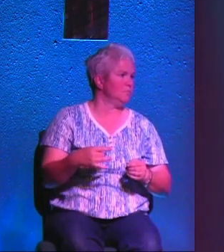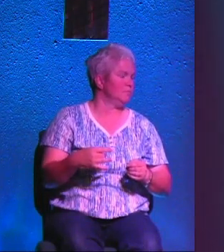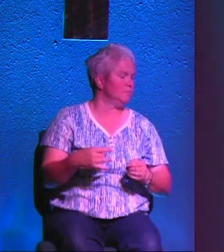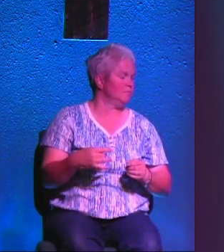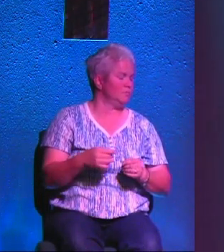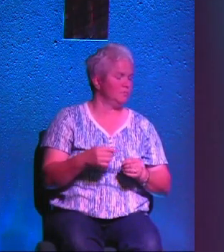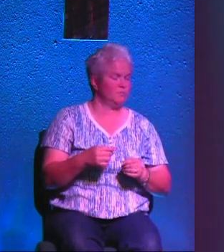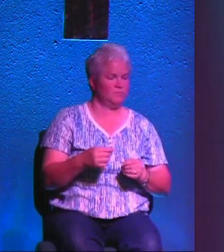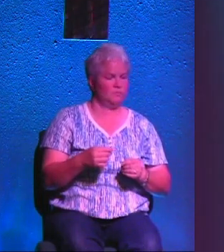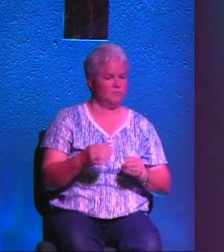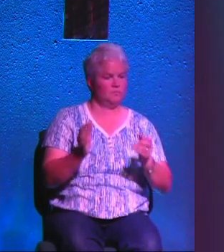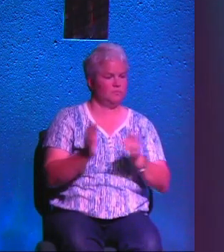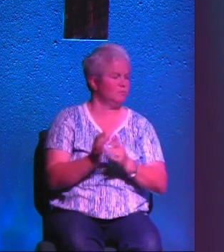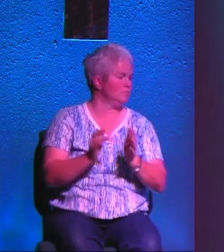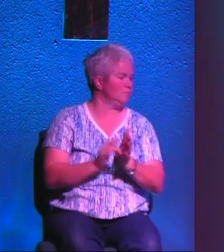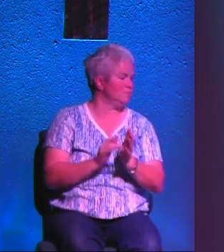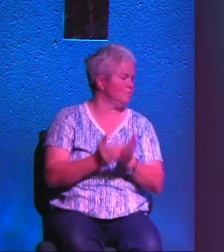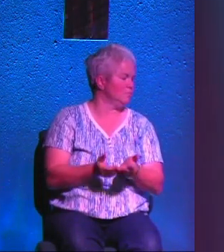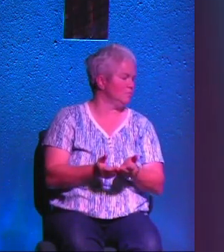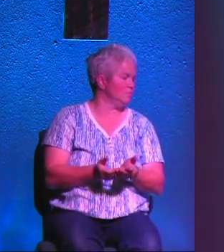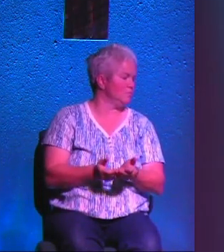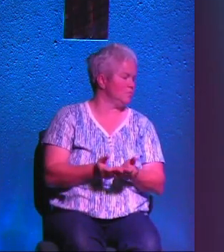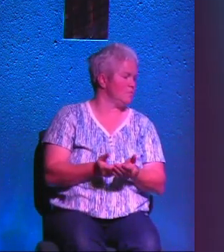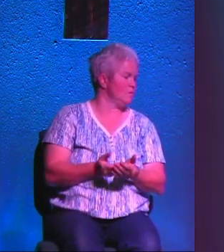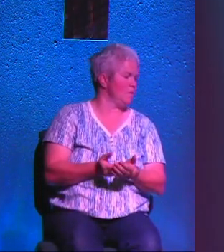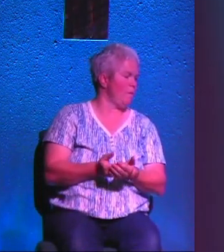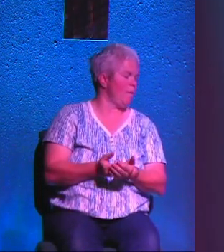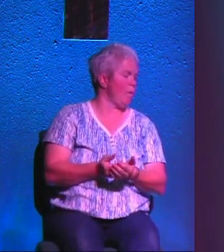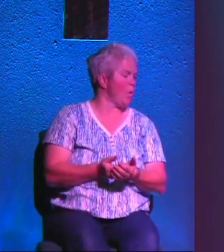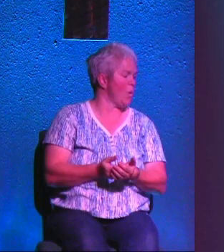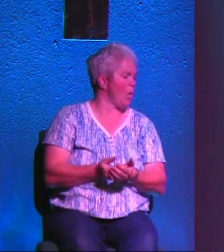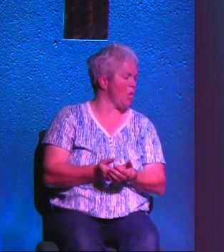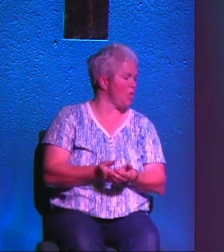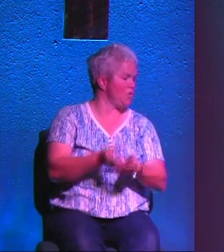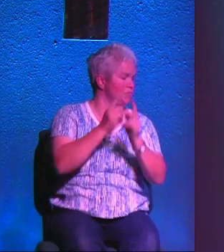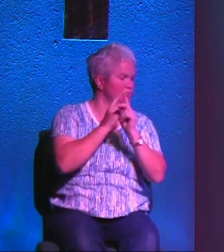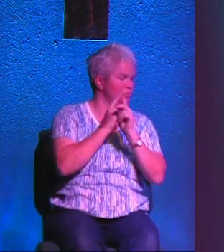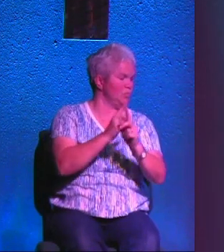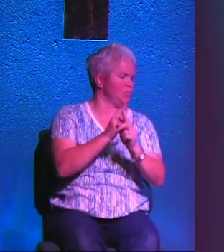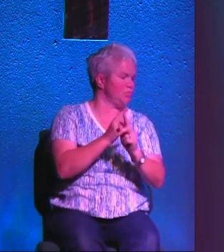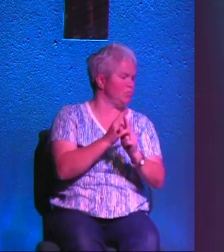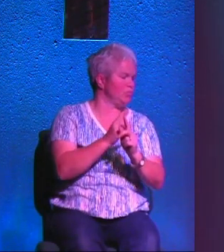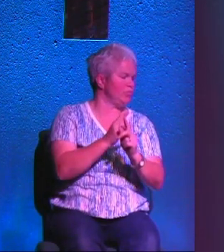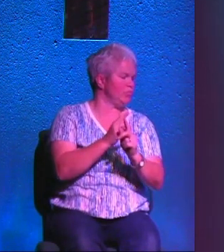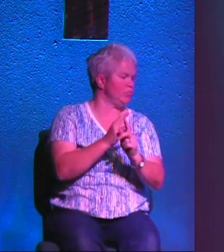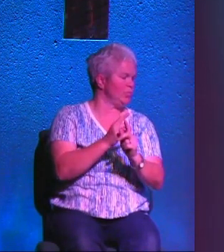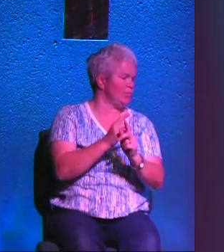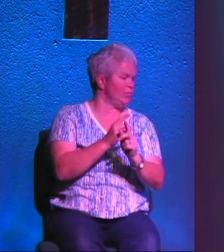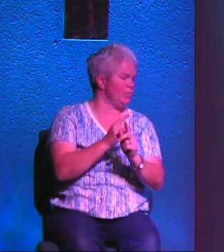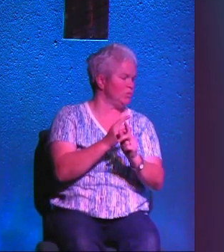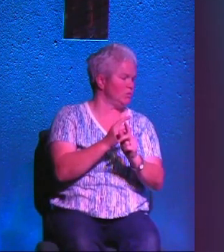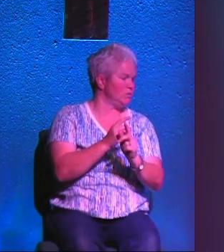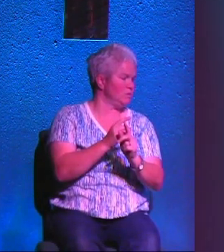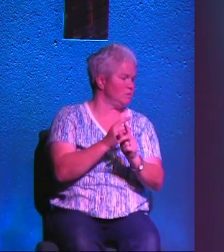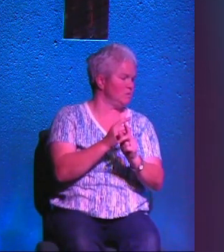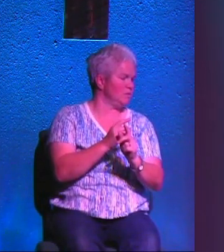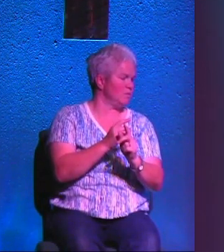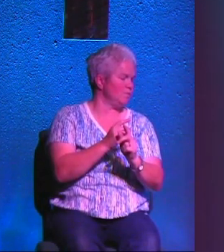the proper context of Scripture. And there's churches out there that follow this exact thing.